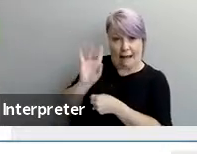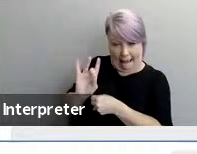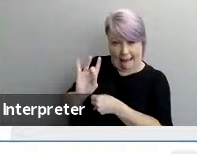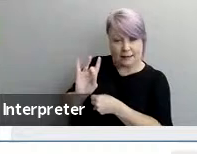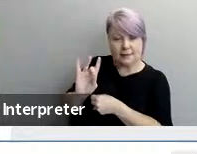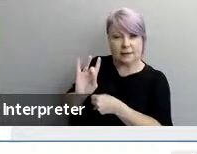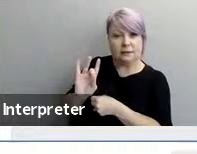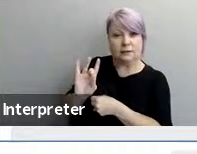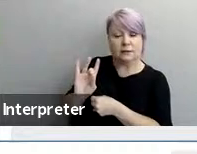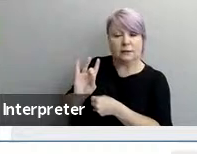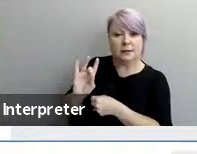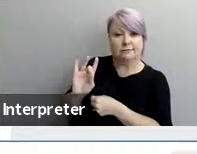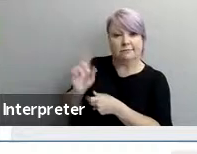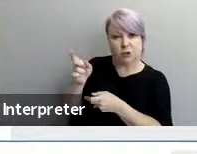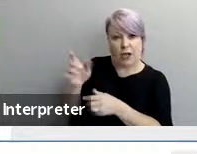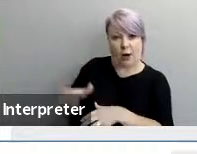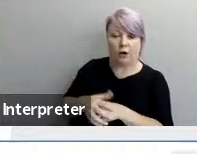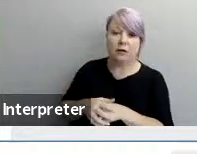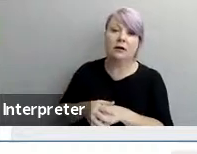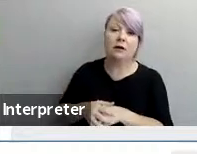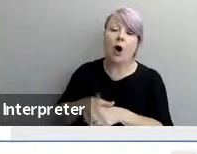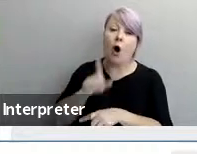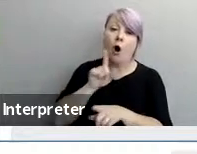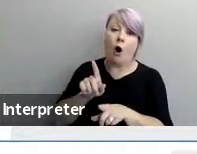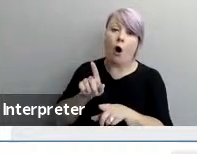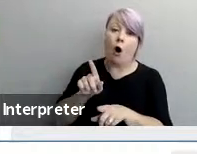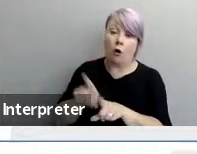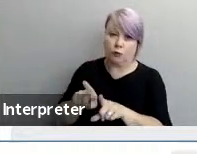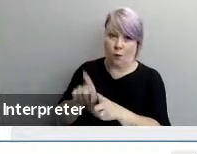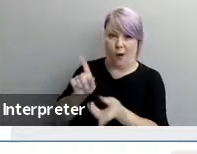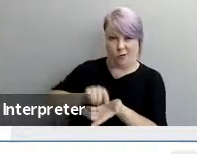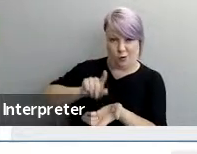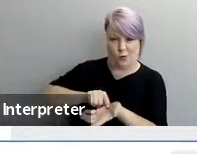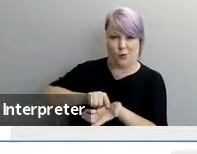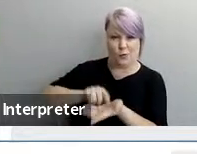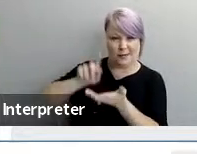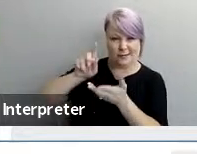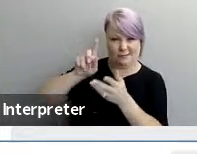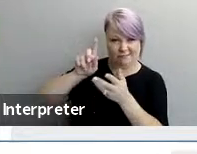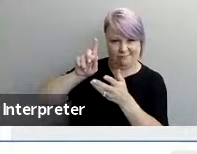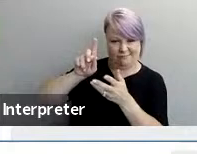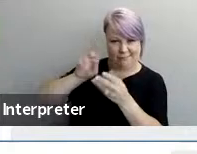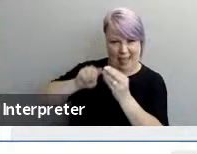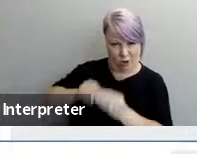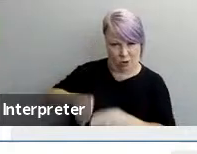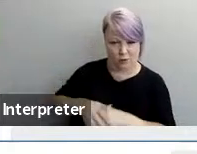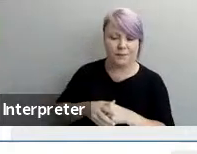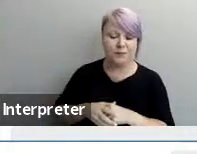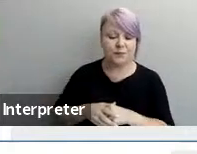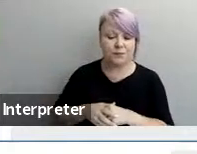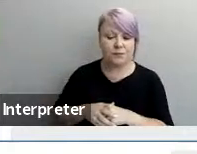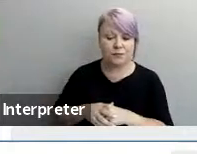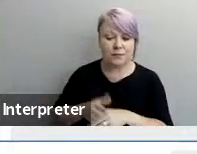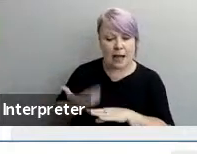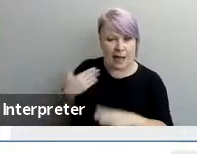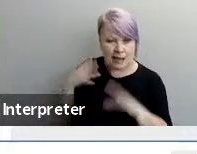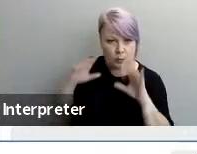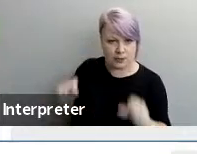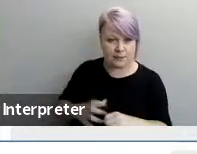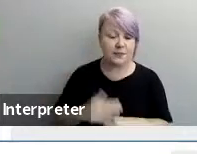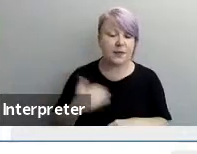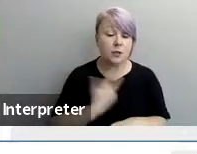as well as our newsletter editor and past president. As many of you know, MRT awards several